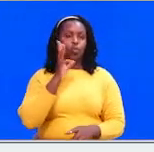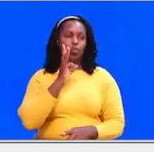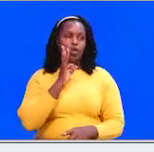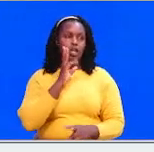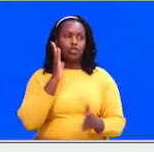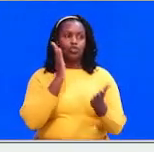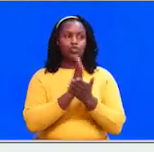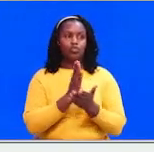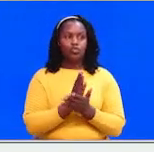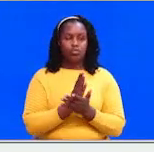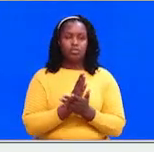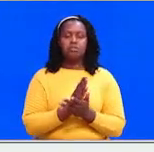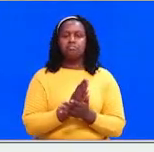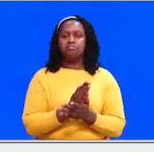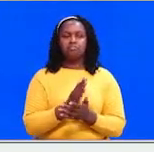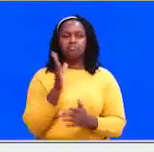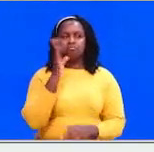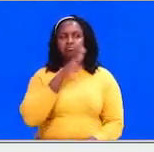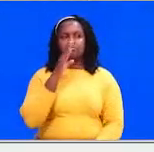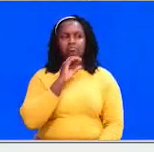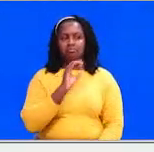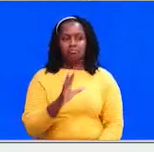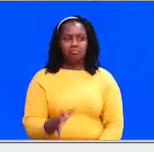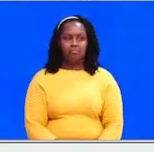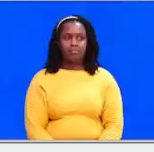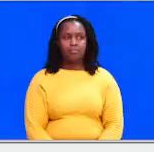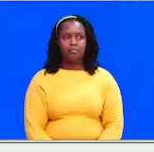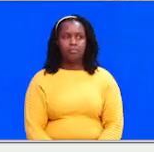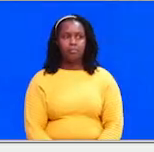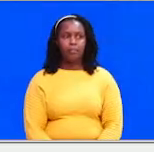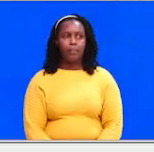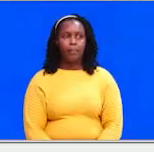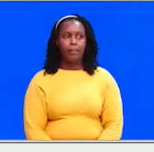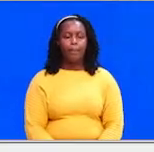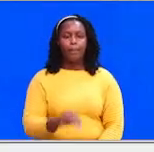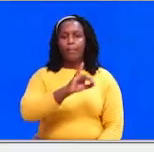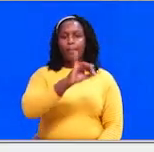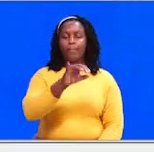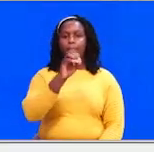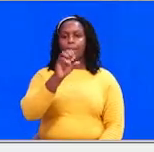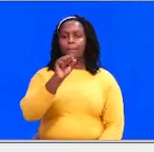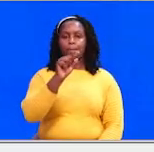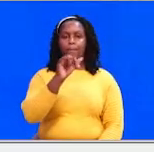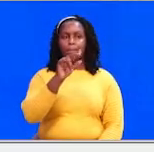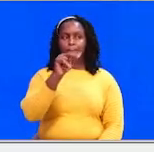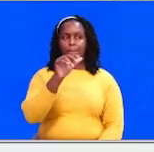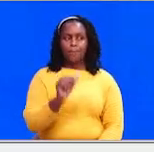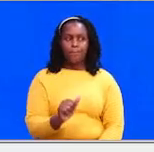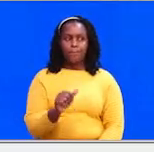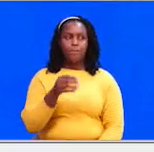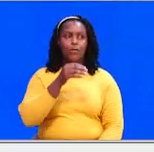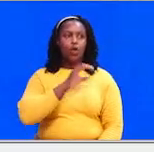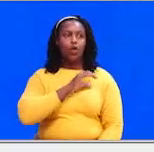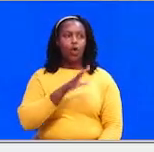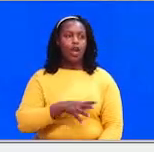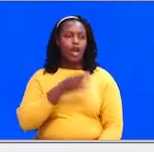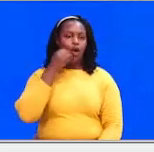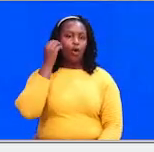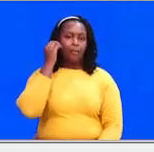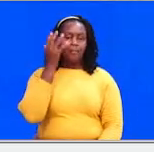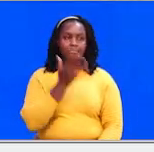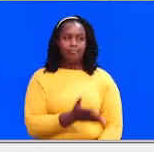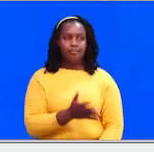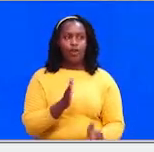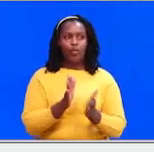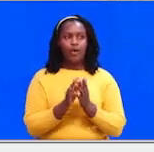truly odorless. sure. All right, and with me I have Justina, the homeowner of this beautiful home right here with this